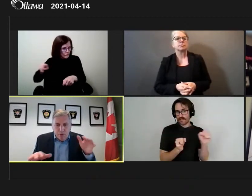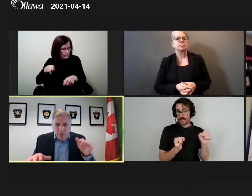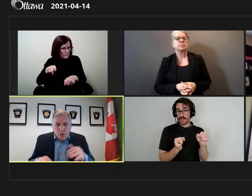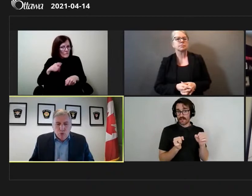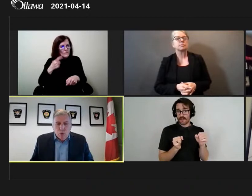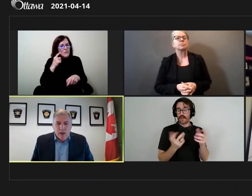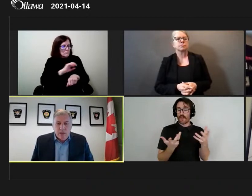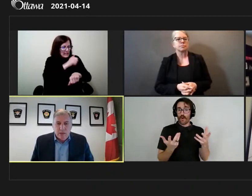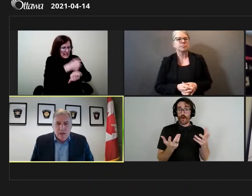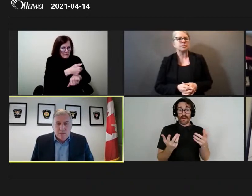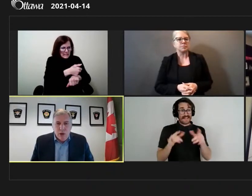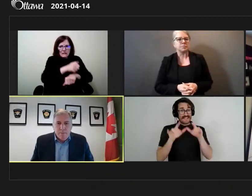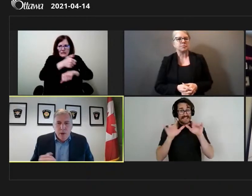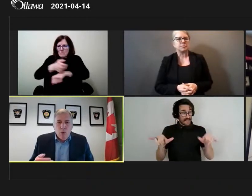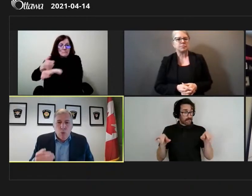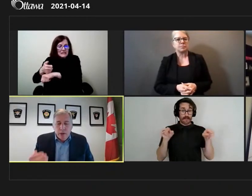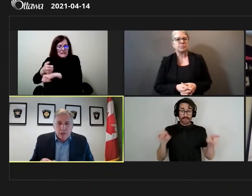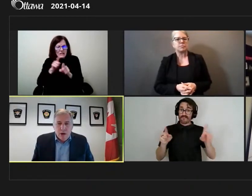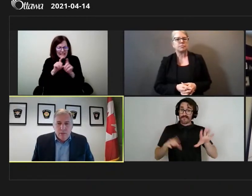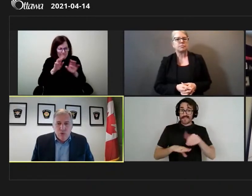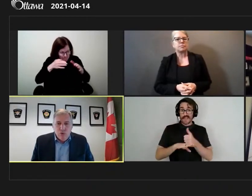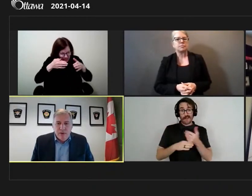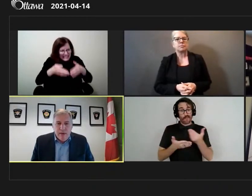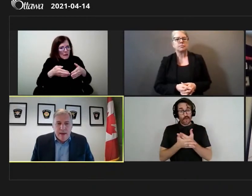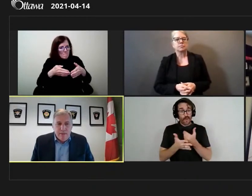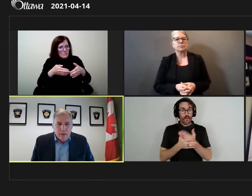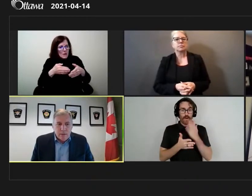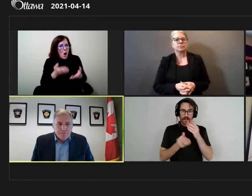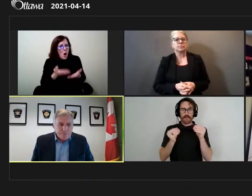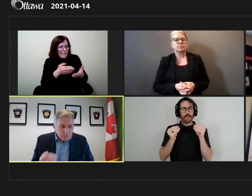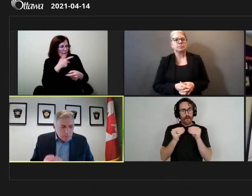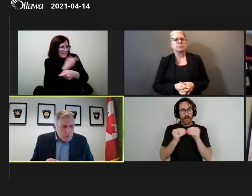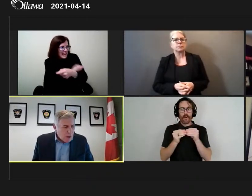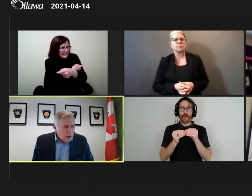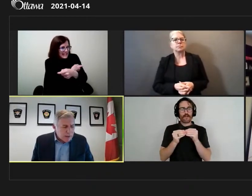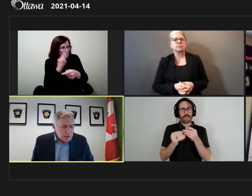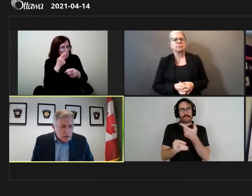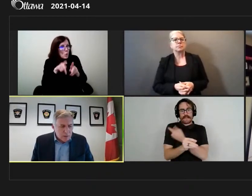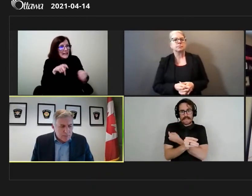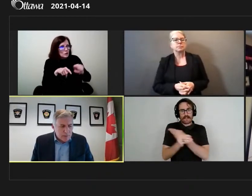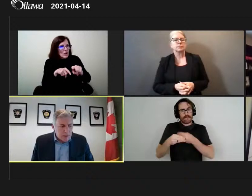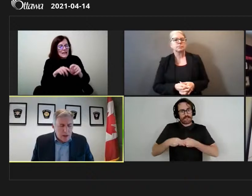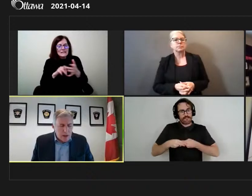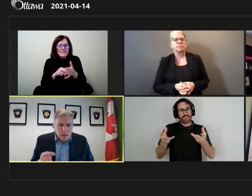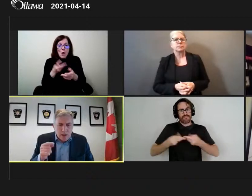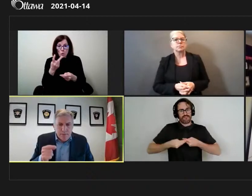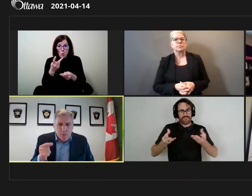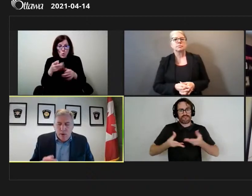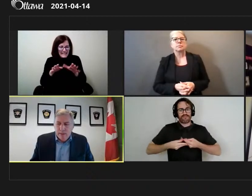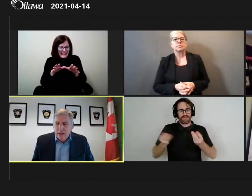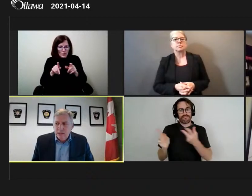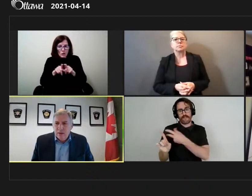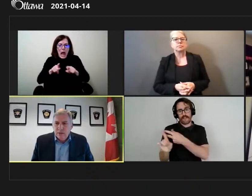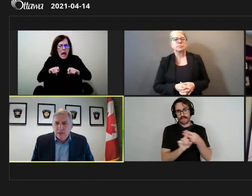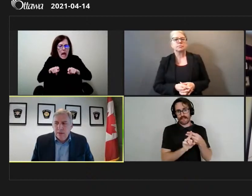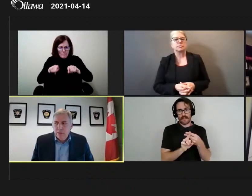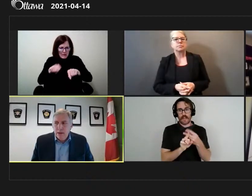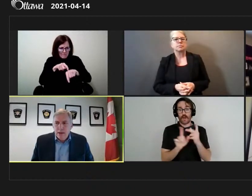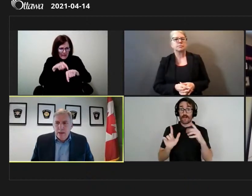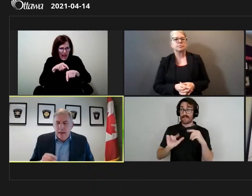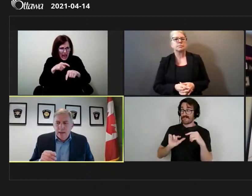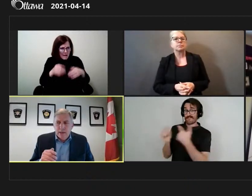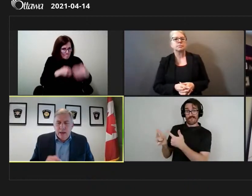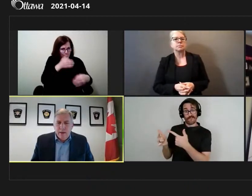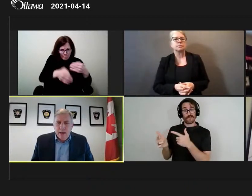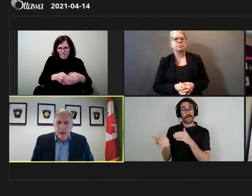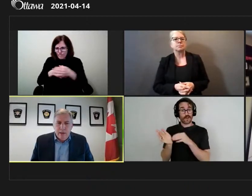both those working at the same time will start moving that needle. I'll let Dr. Molotny talk, but one last thing I would tell you